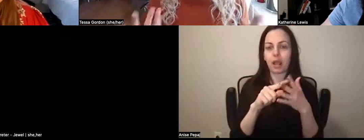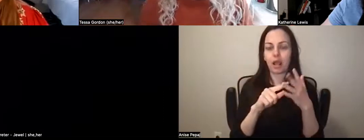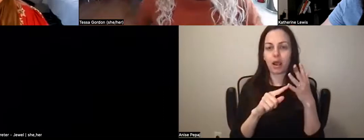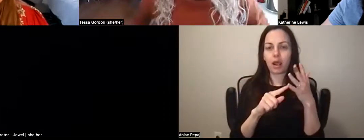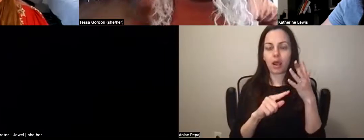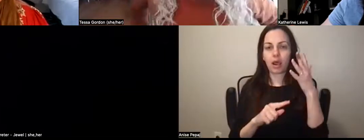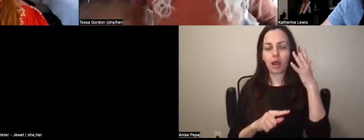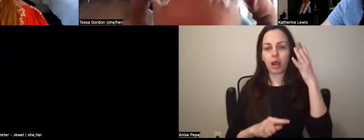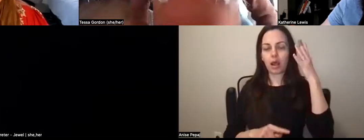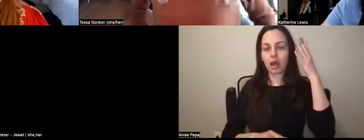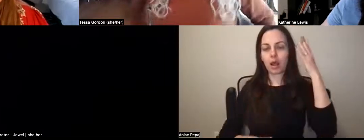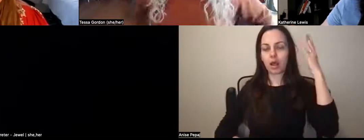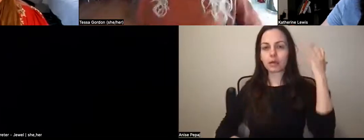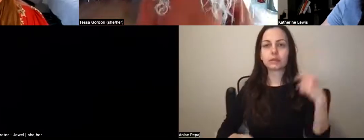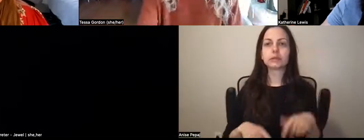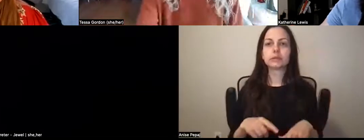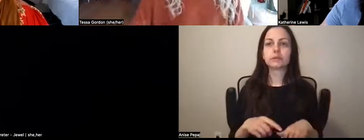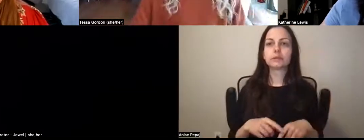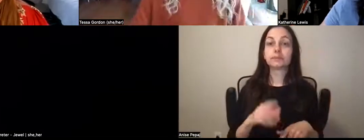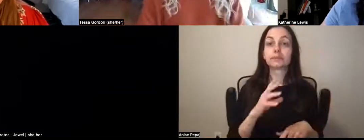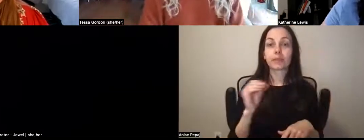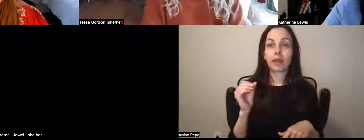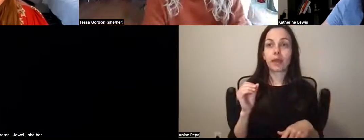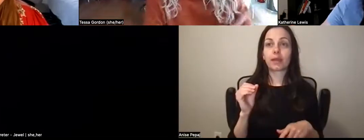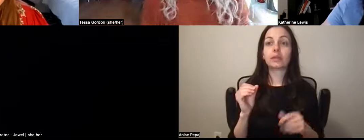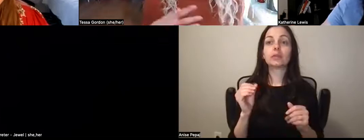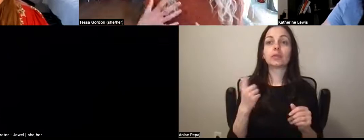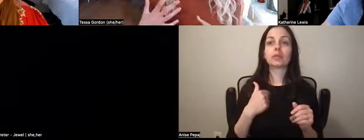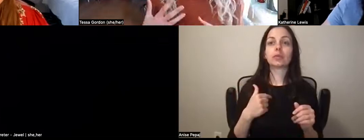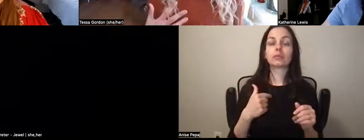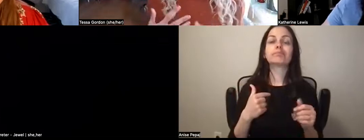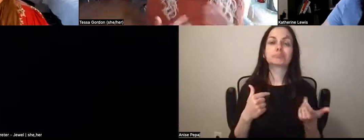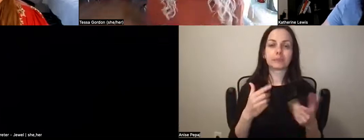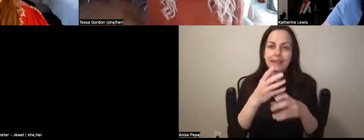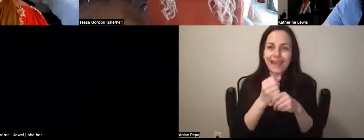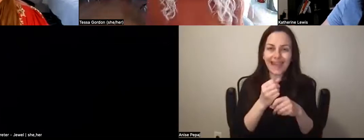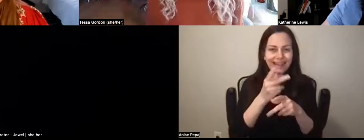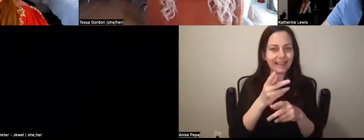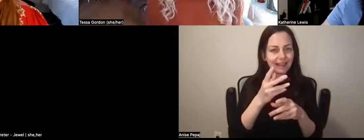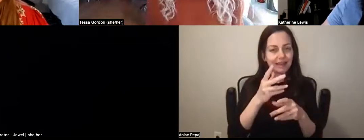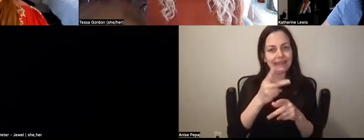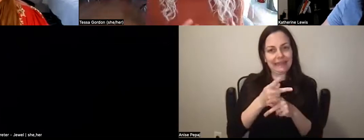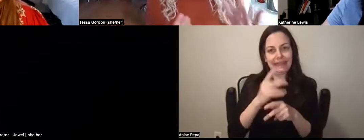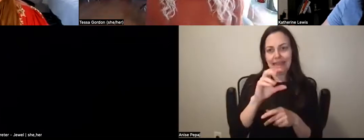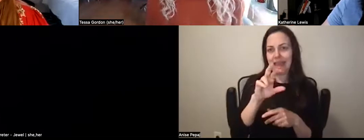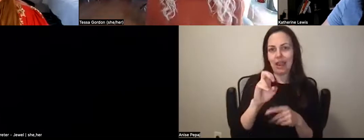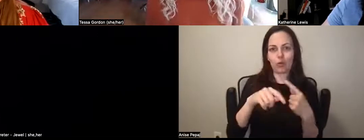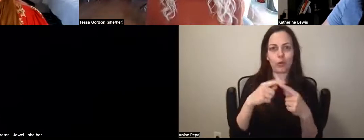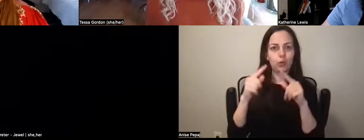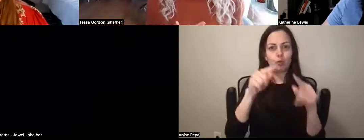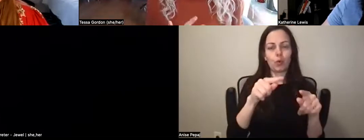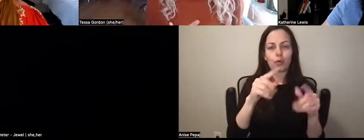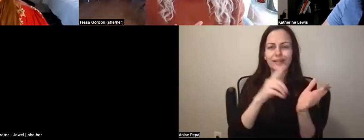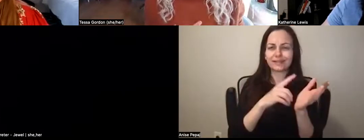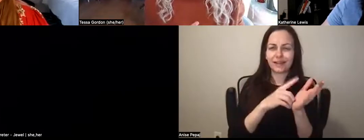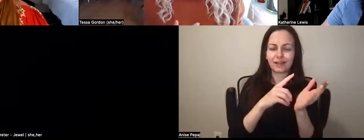I can keep going, but you said brief. And then we have, just getting care when you go to the doctor, facing weight stigma there.